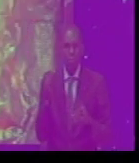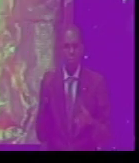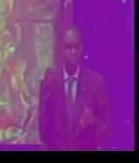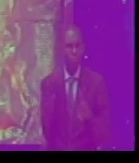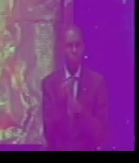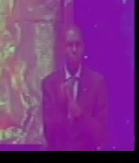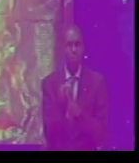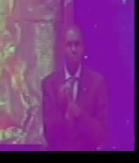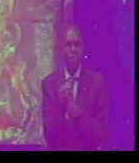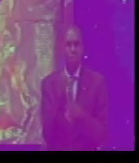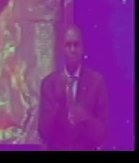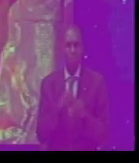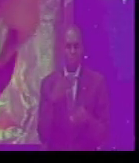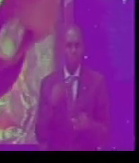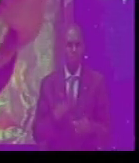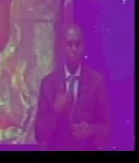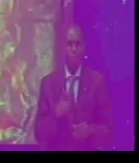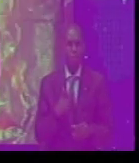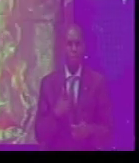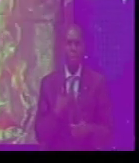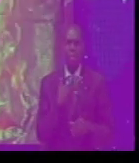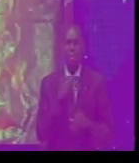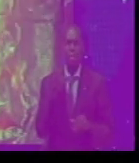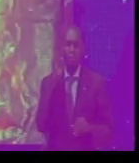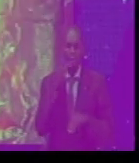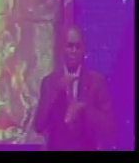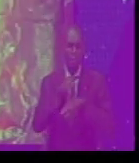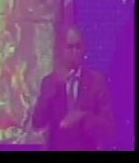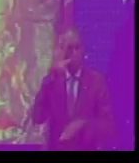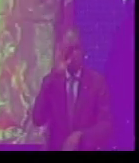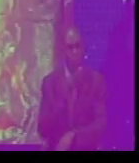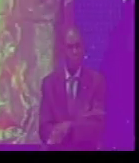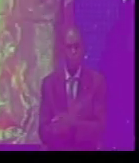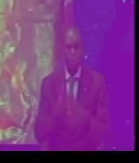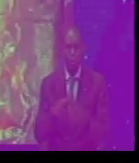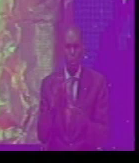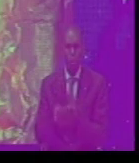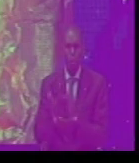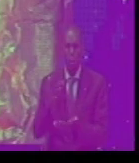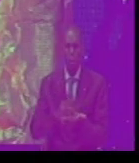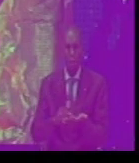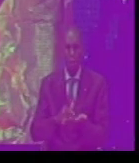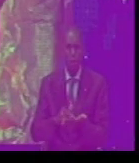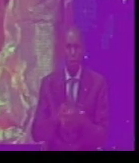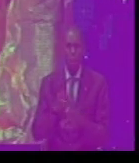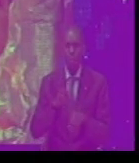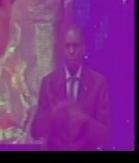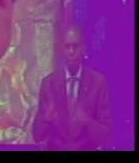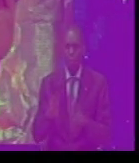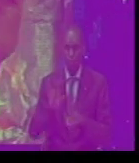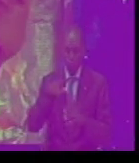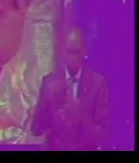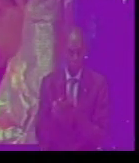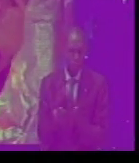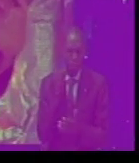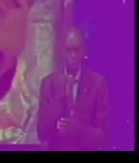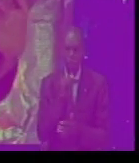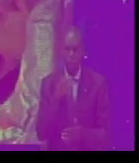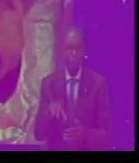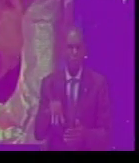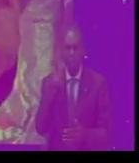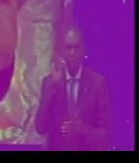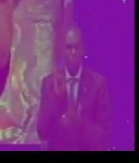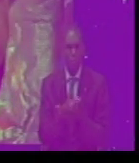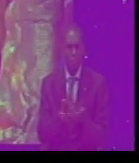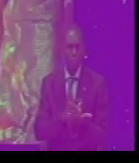the attack started right here in the church. I sent one of my son to go and buy drawers for me.